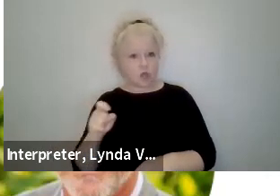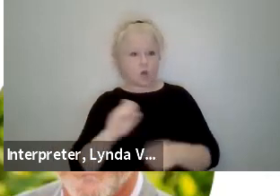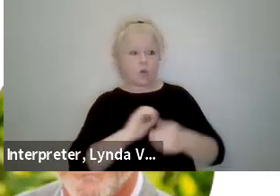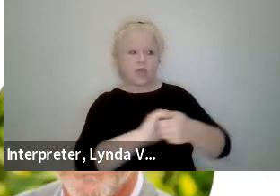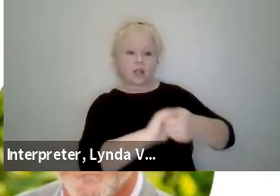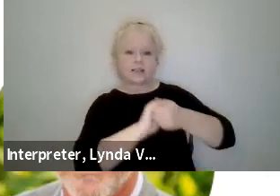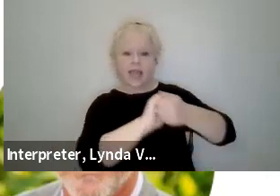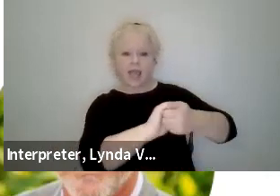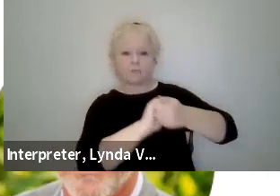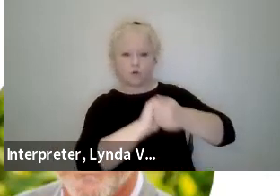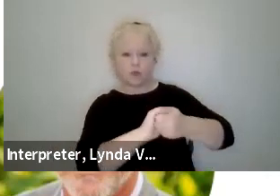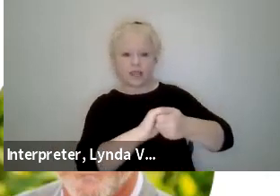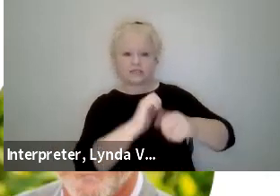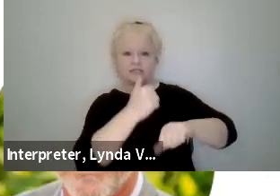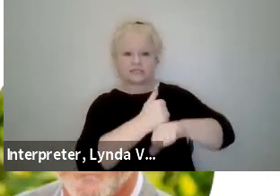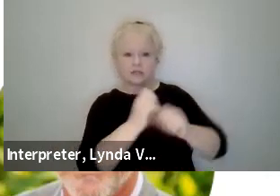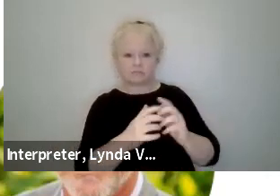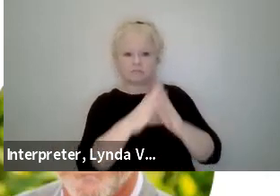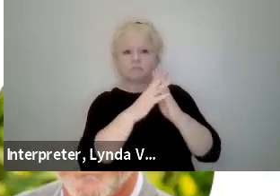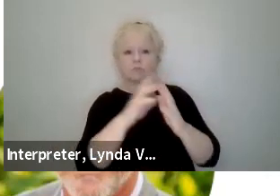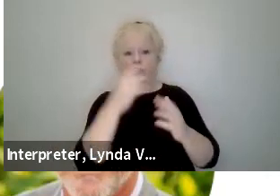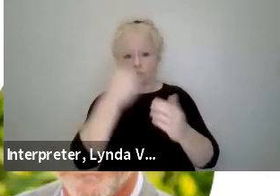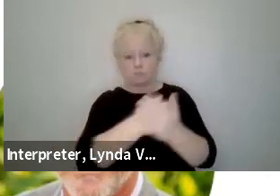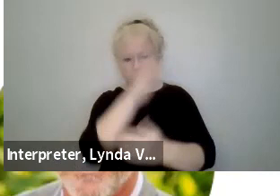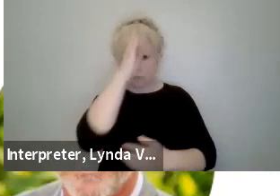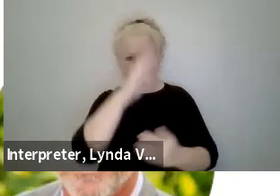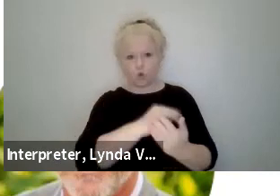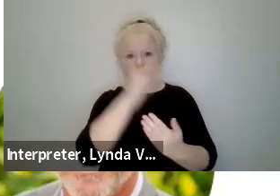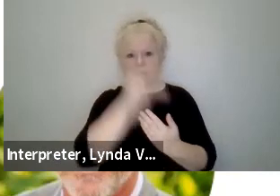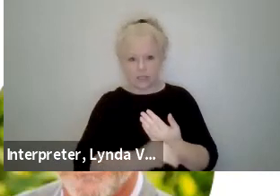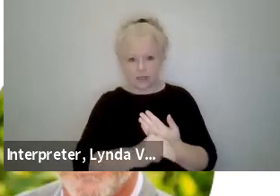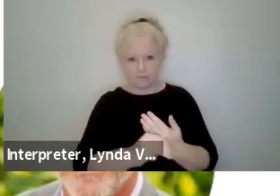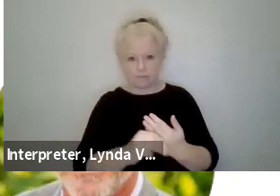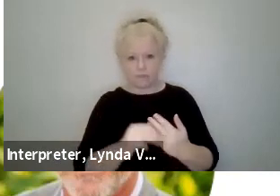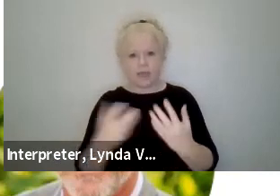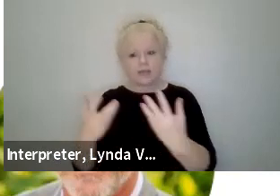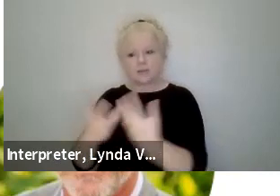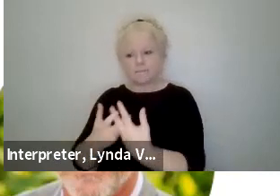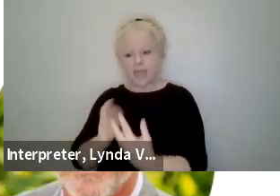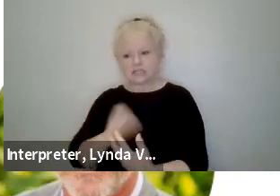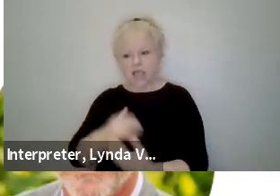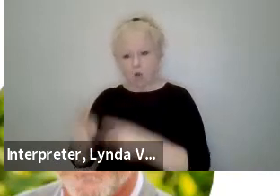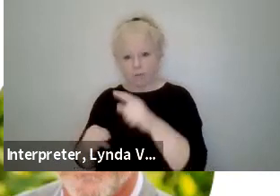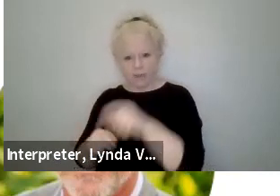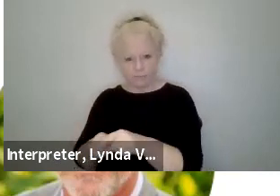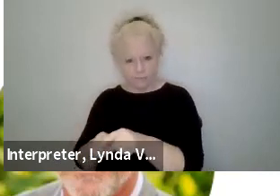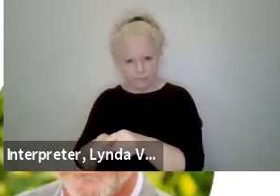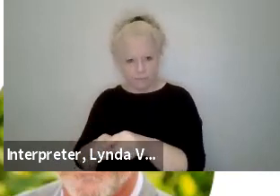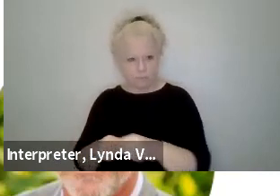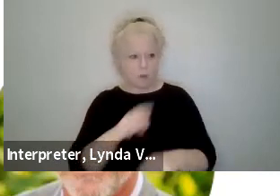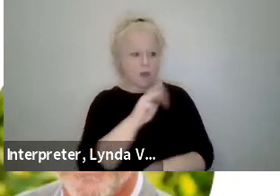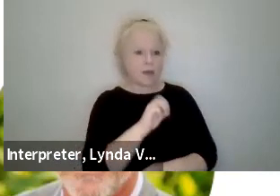to create a curriculum, a teaching method tailored to our population. Microsoft, naturally had